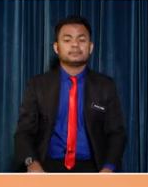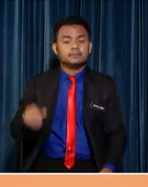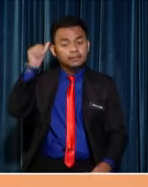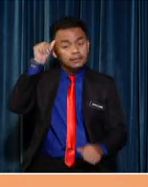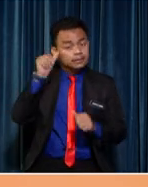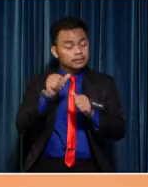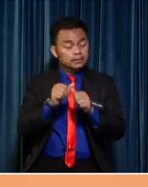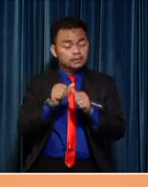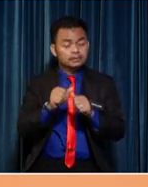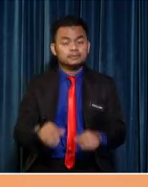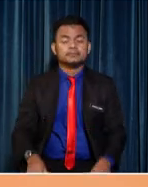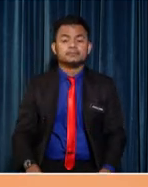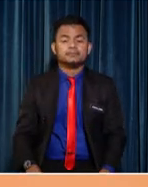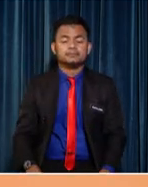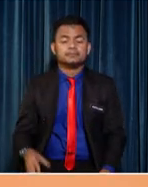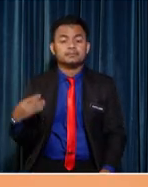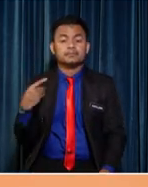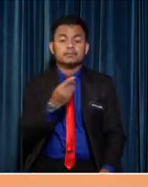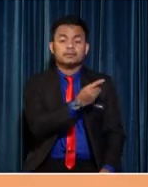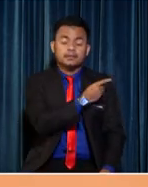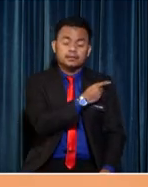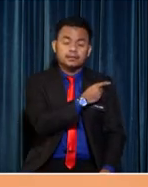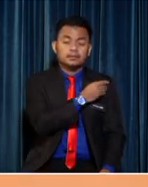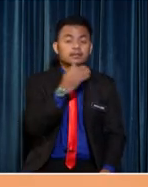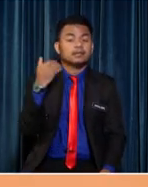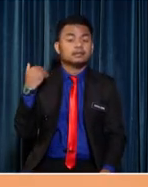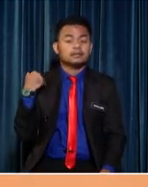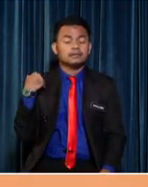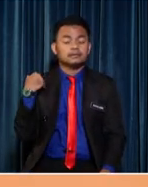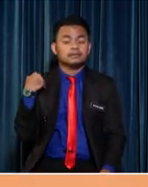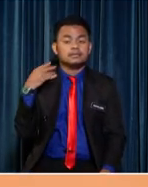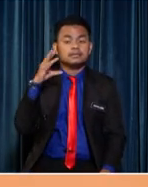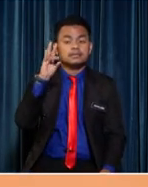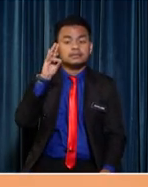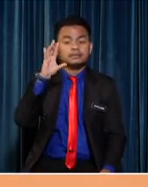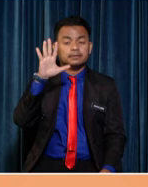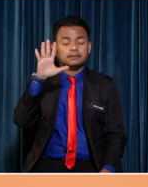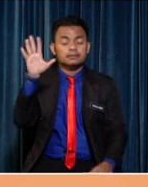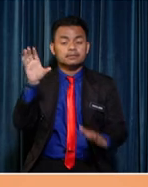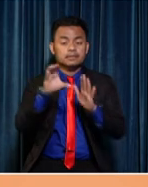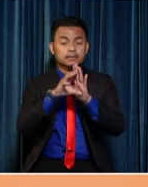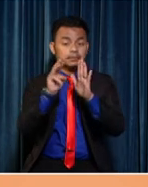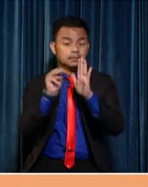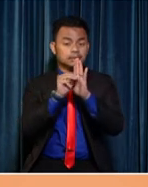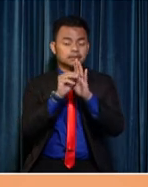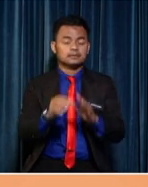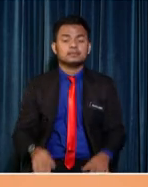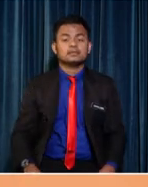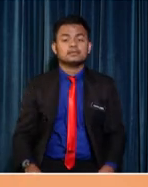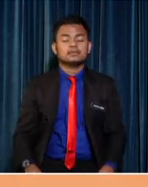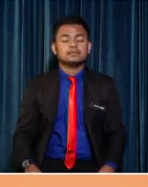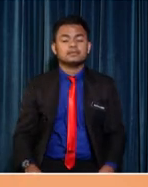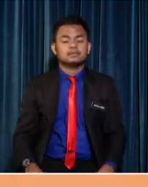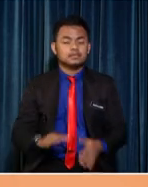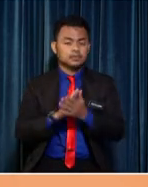Remember, we have another 75 centimeters. So,